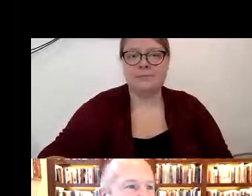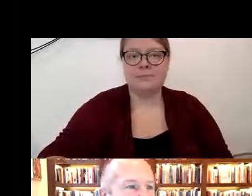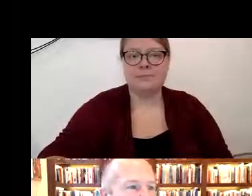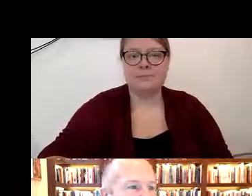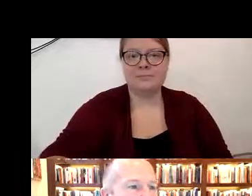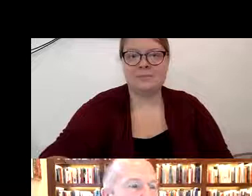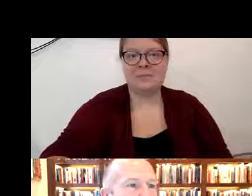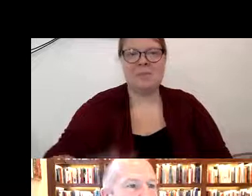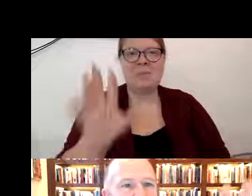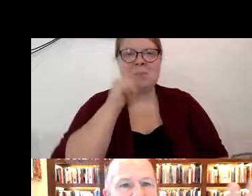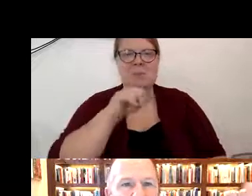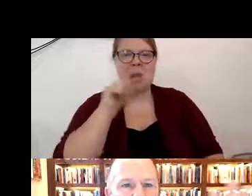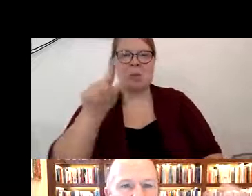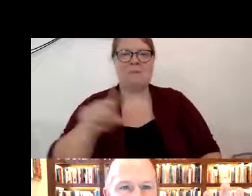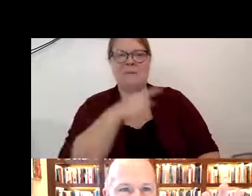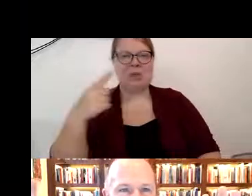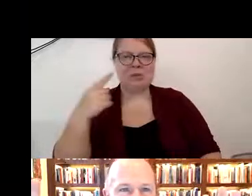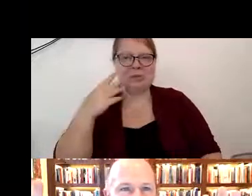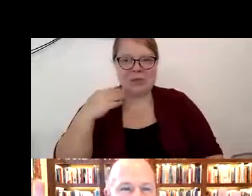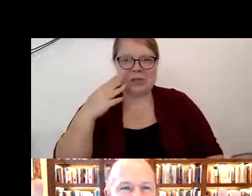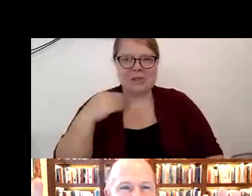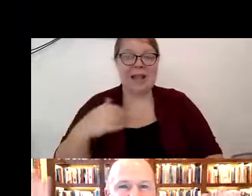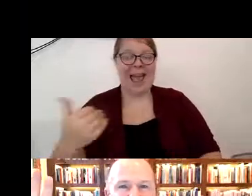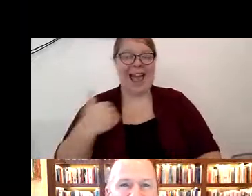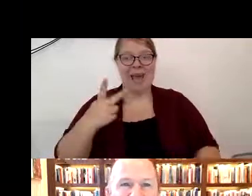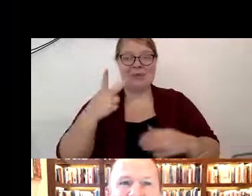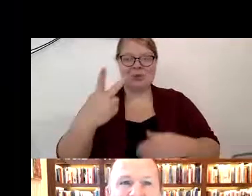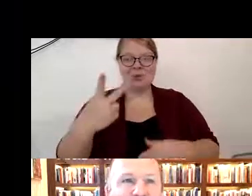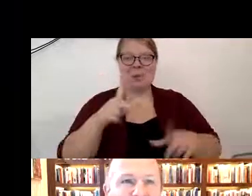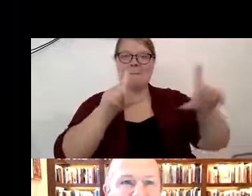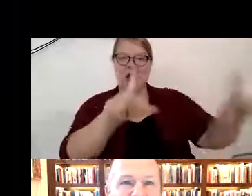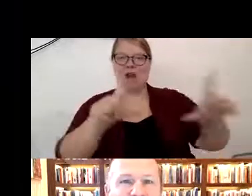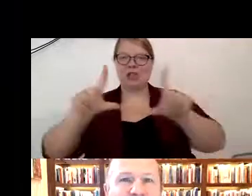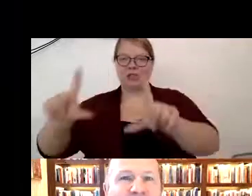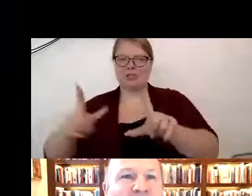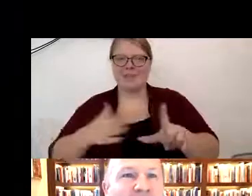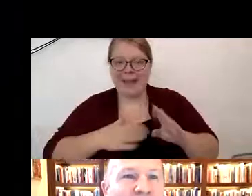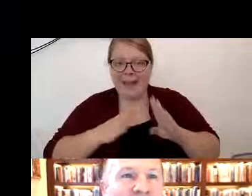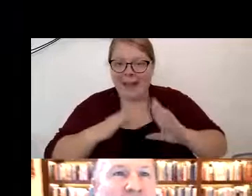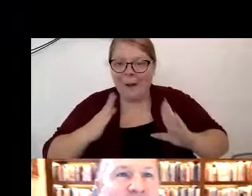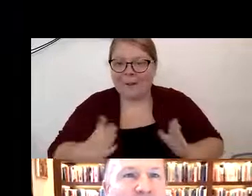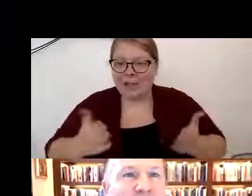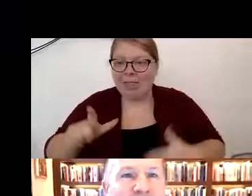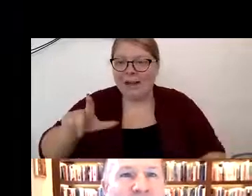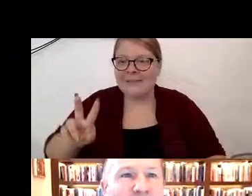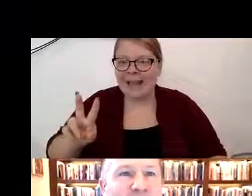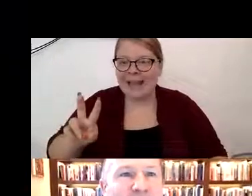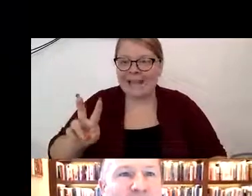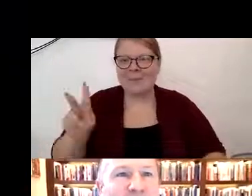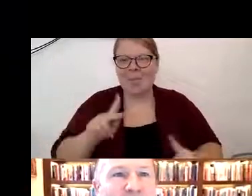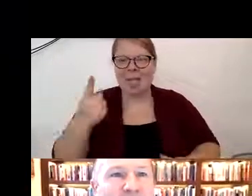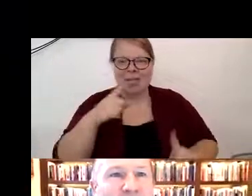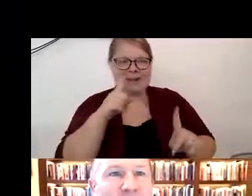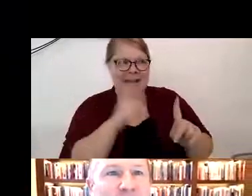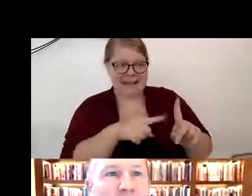first rodeo. I do have double monitors here. This is my house actually in Las Vegas, and people always ask me if that's